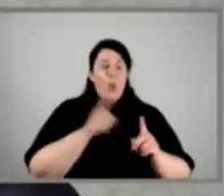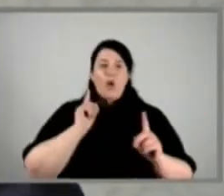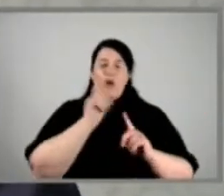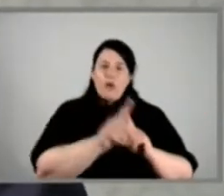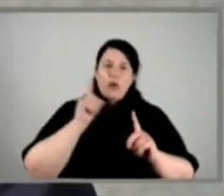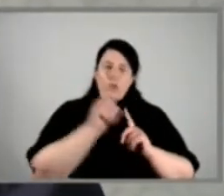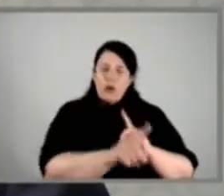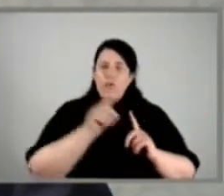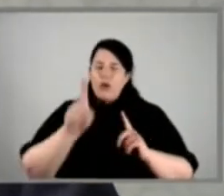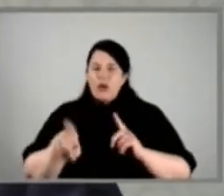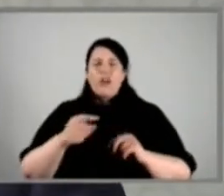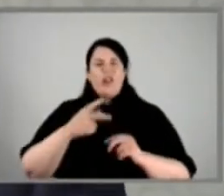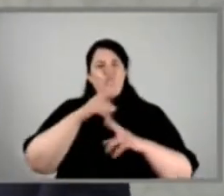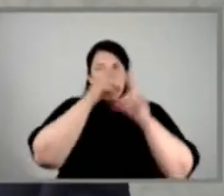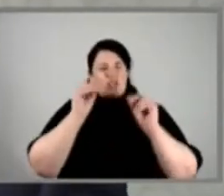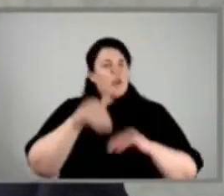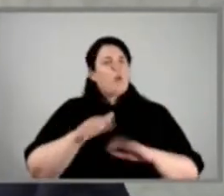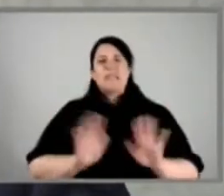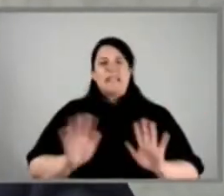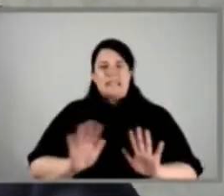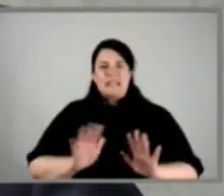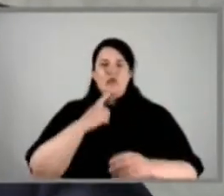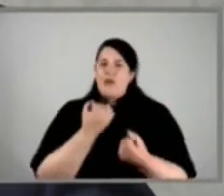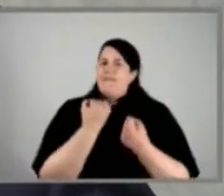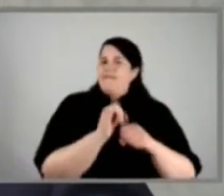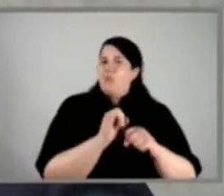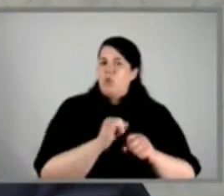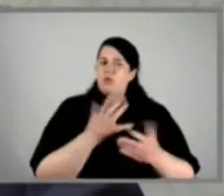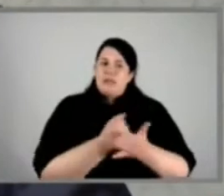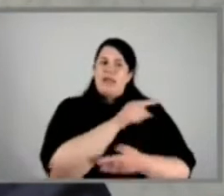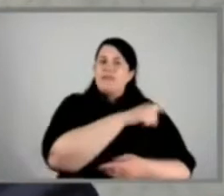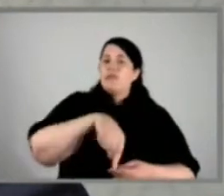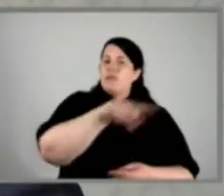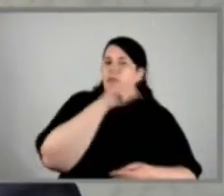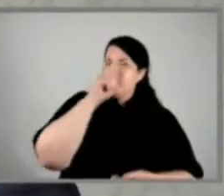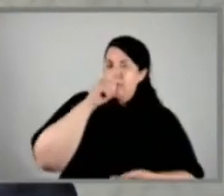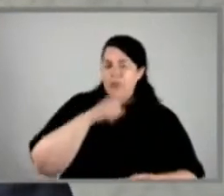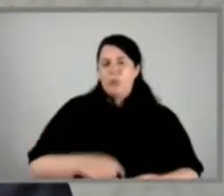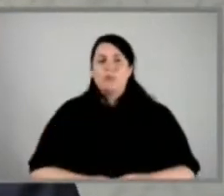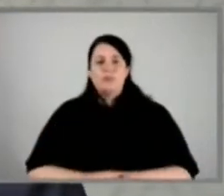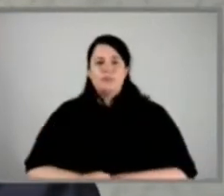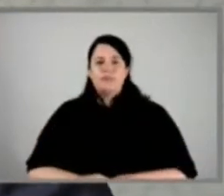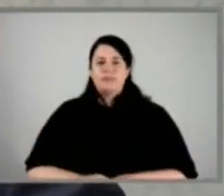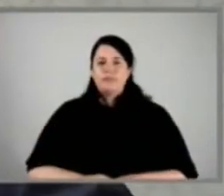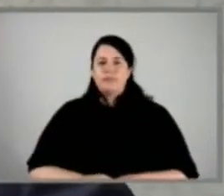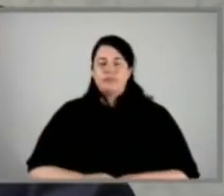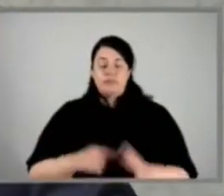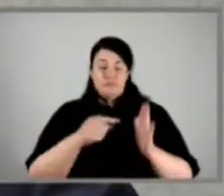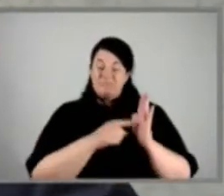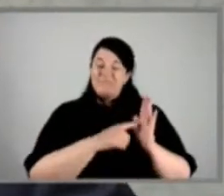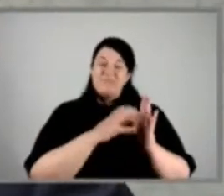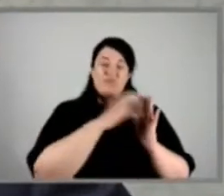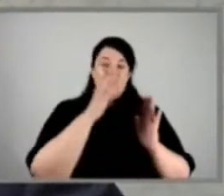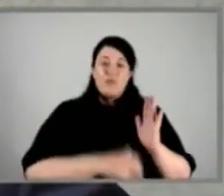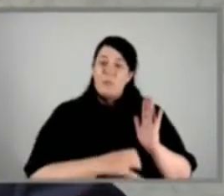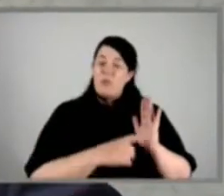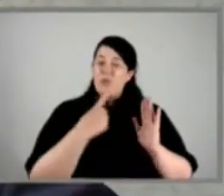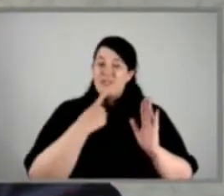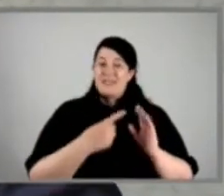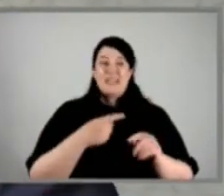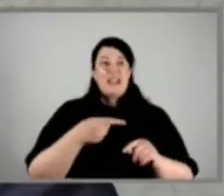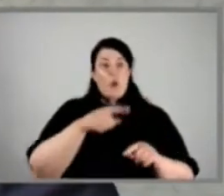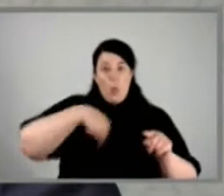One of the things that we saw and encouraged through our report is a process of continuous improvement.